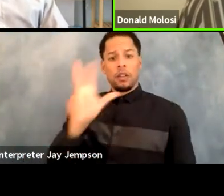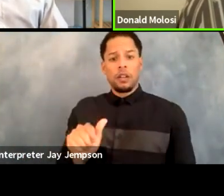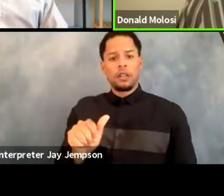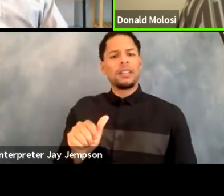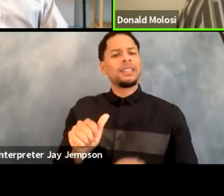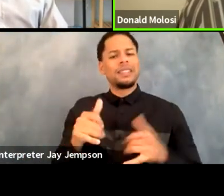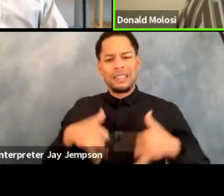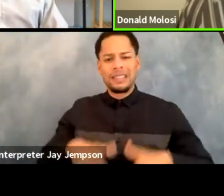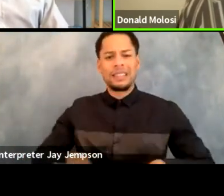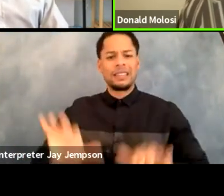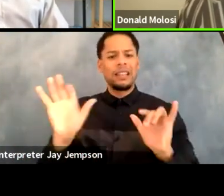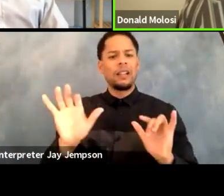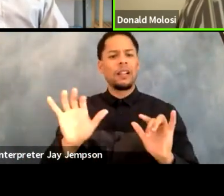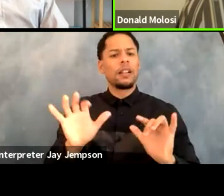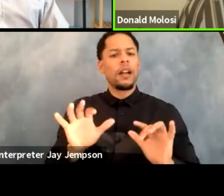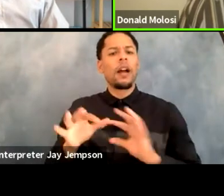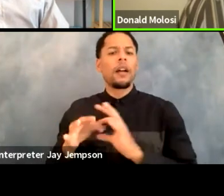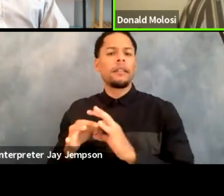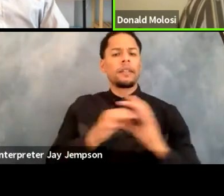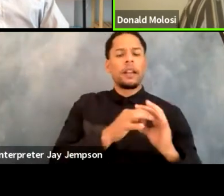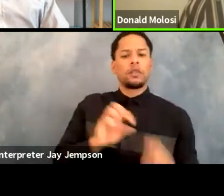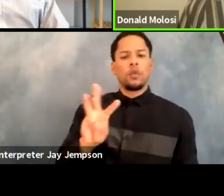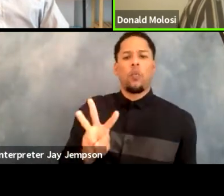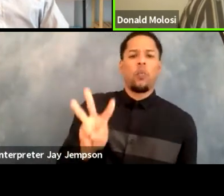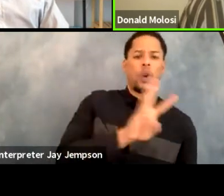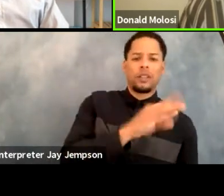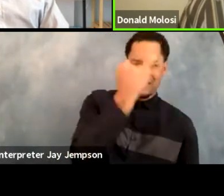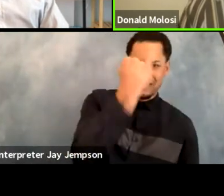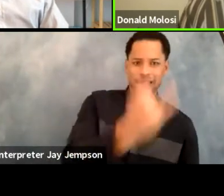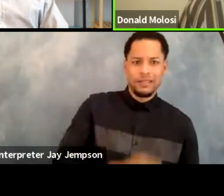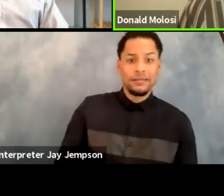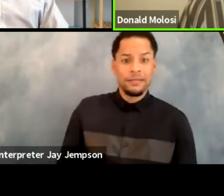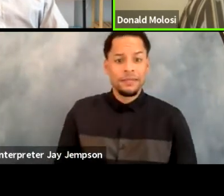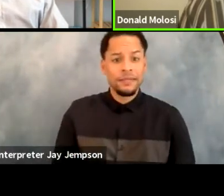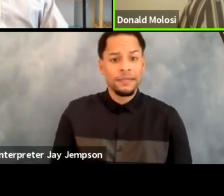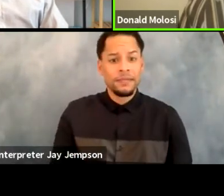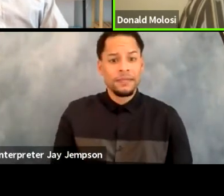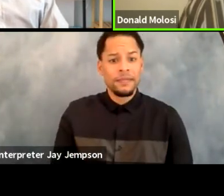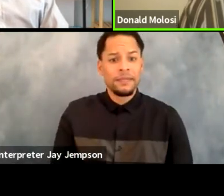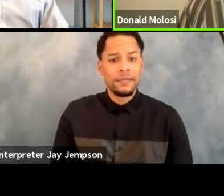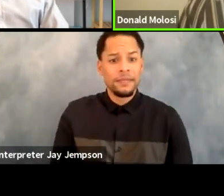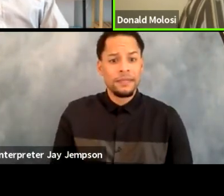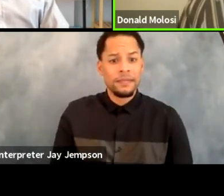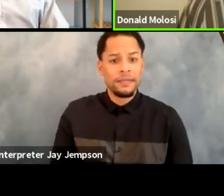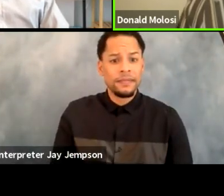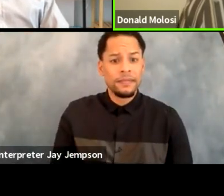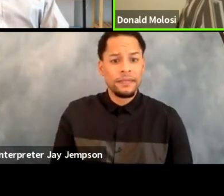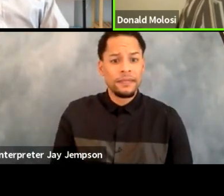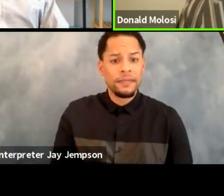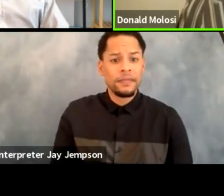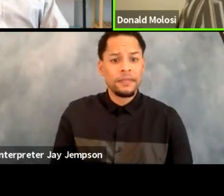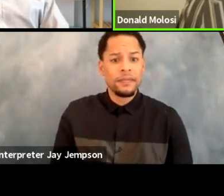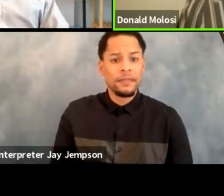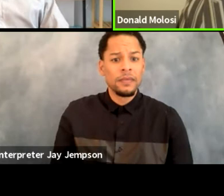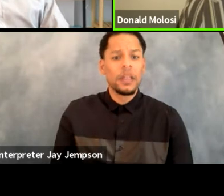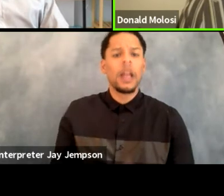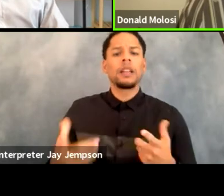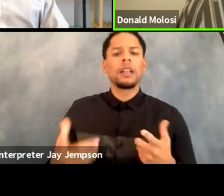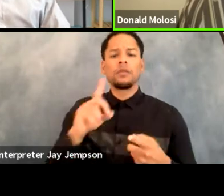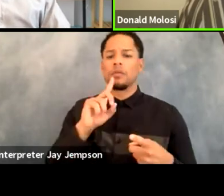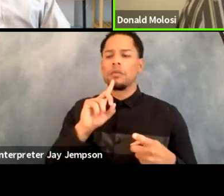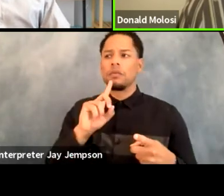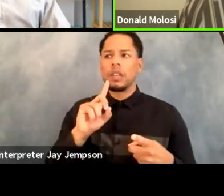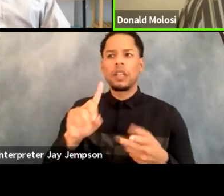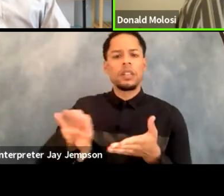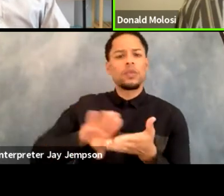it excludes a lot of people. And it excludes a lot of African narratives as well. It